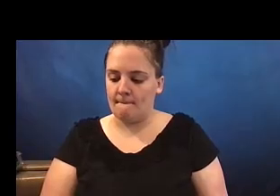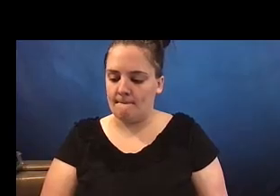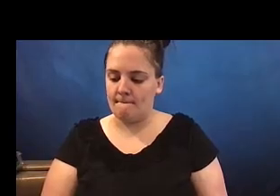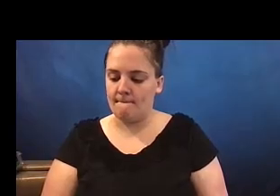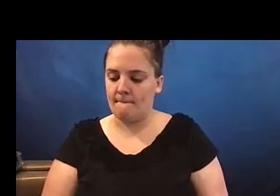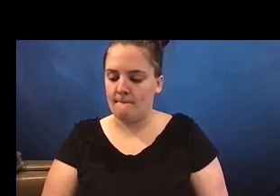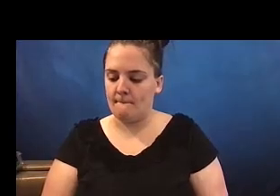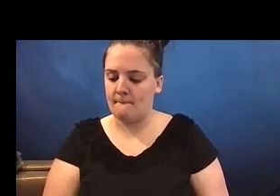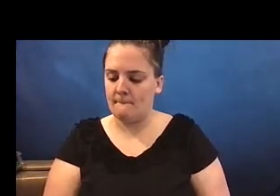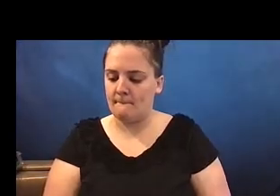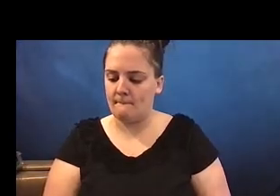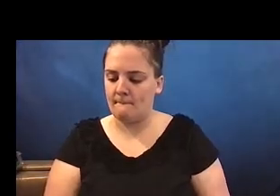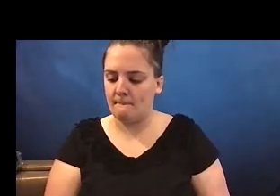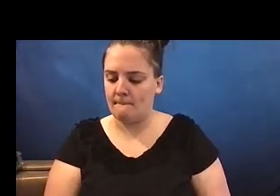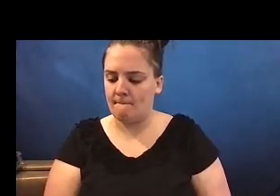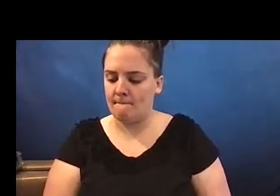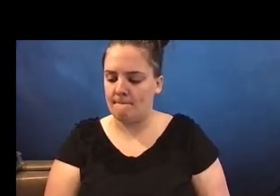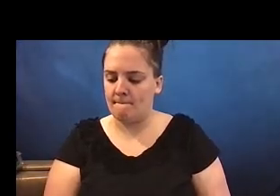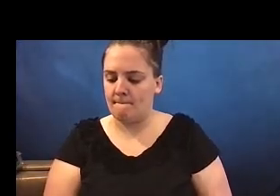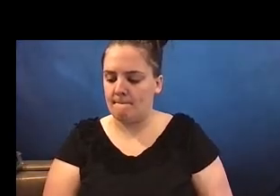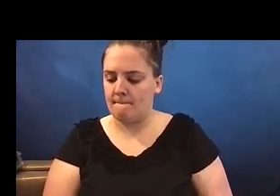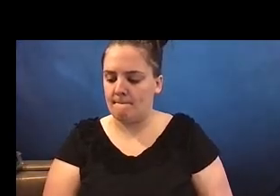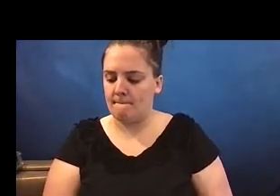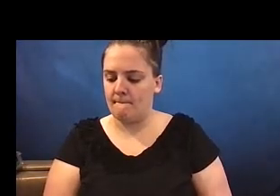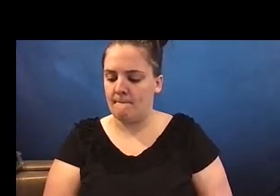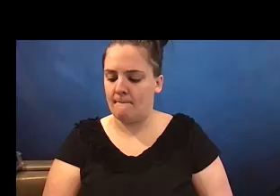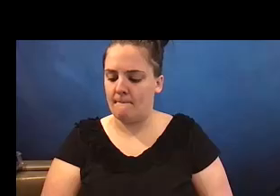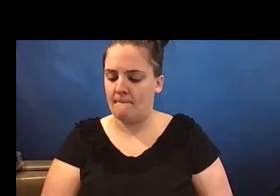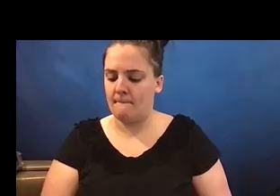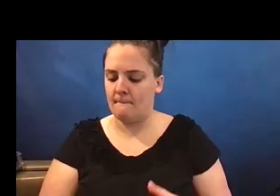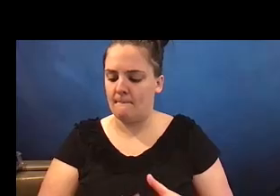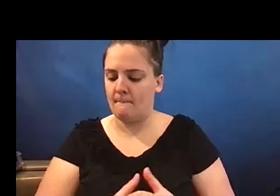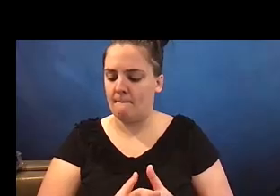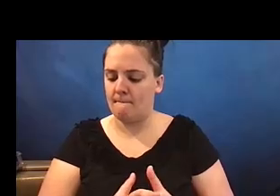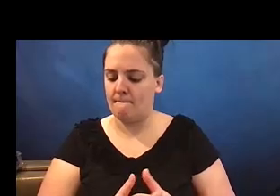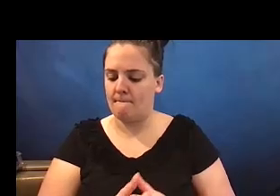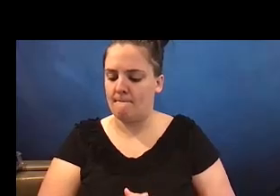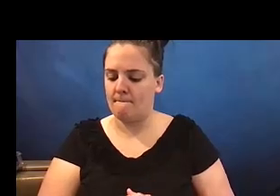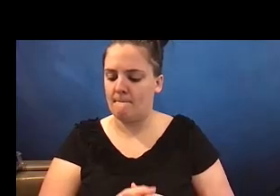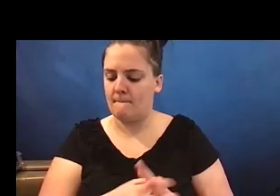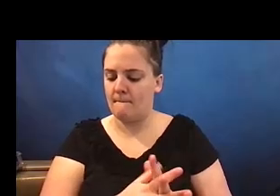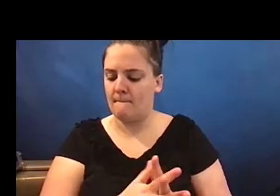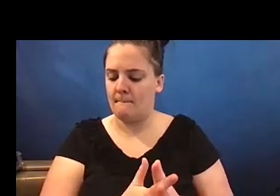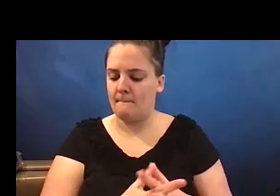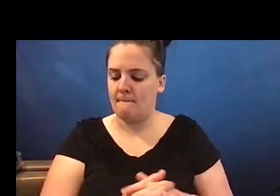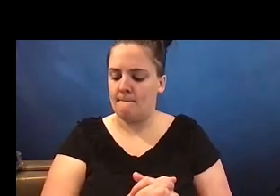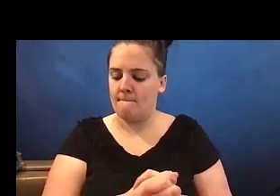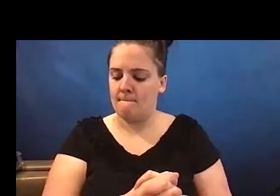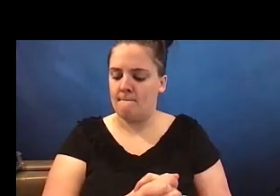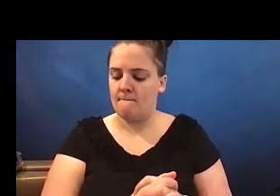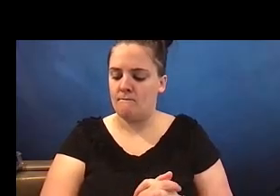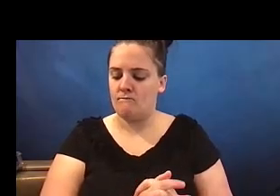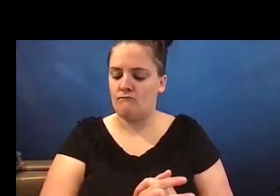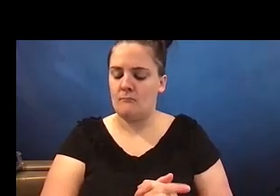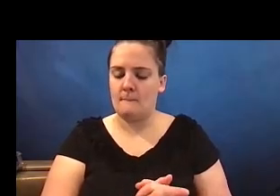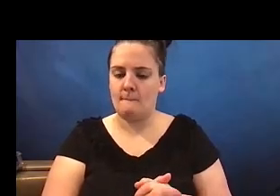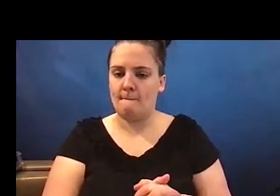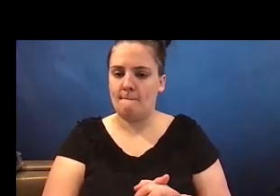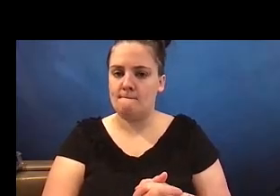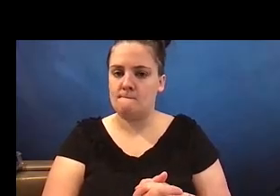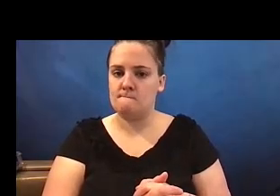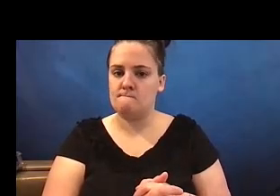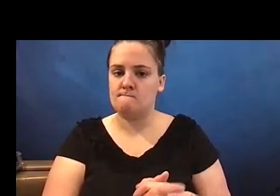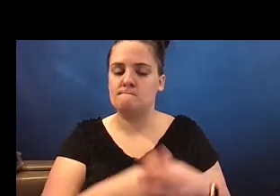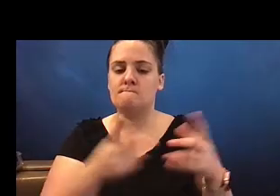Yeah, ahead, thank you, Austin. Kim. I can just answer and say, fully agree. We're really interested in collaborating and pursuing, a wide range